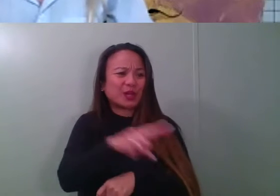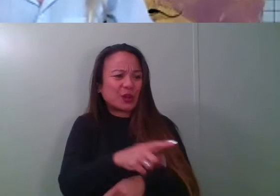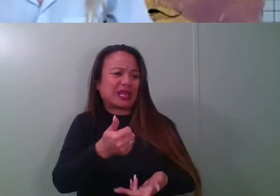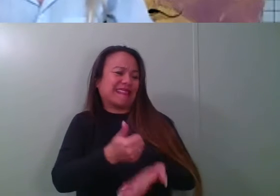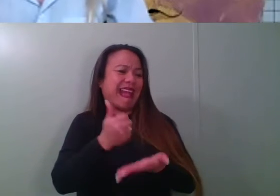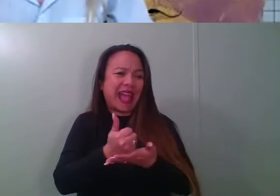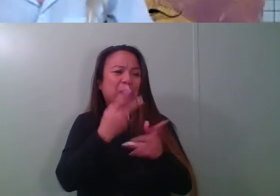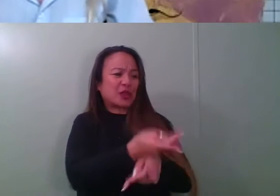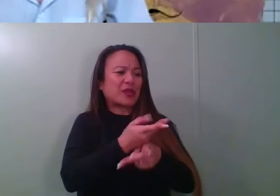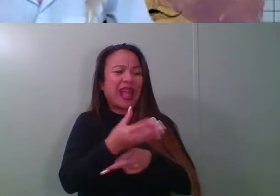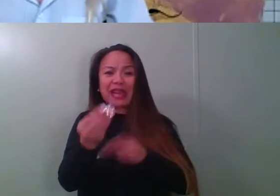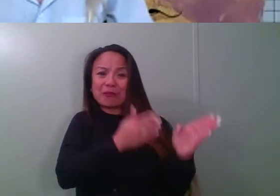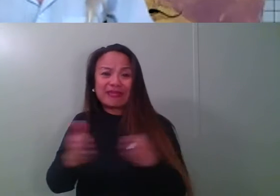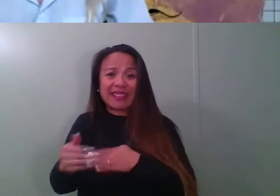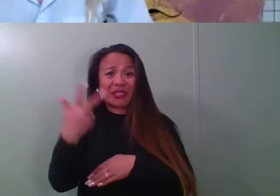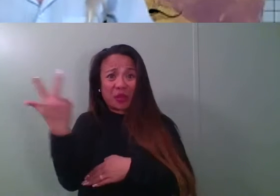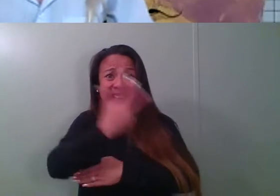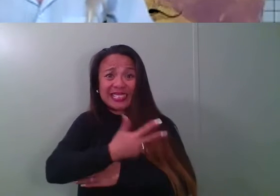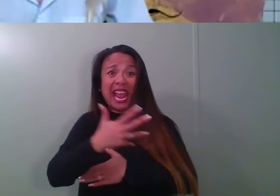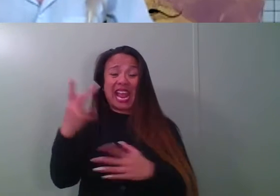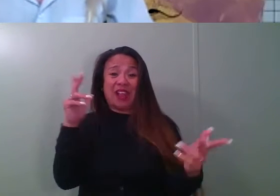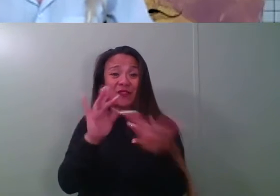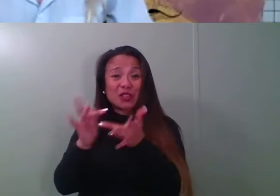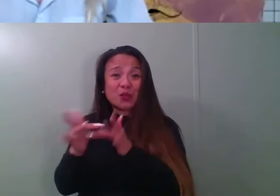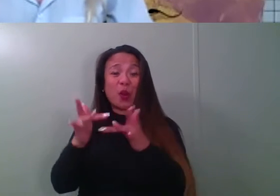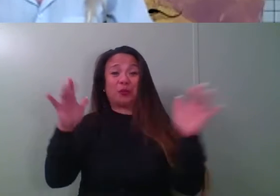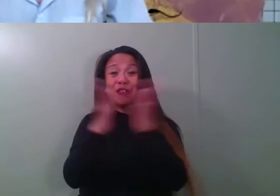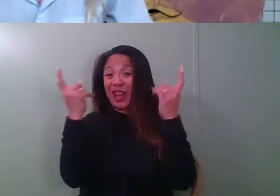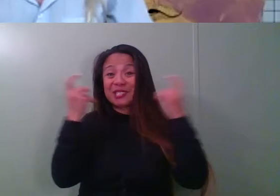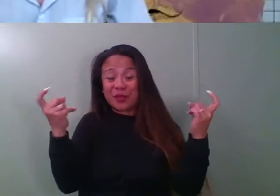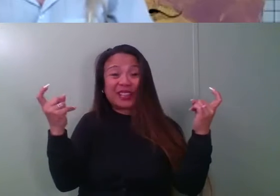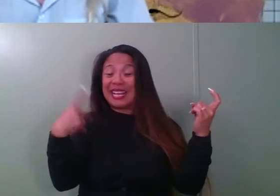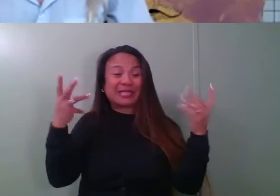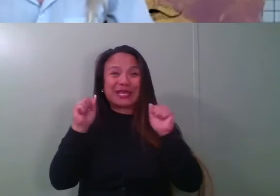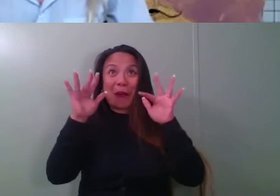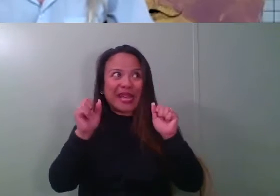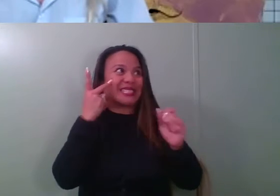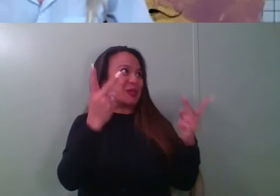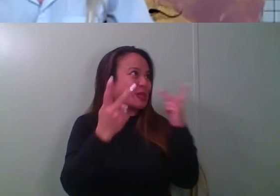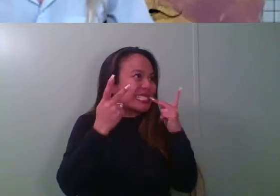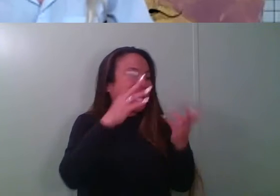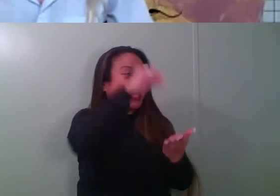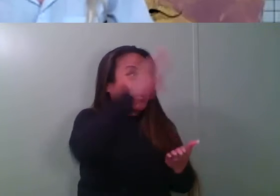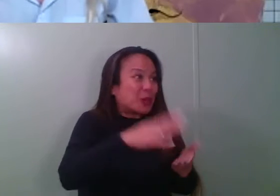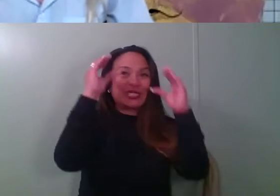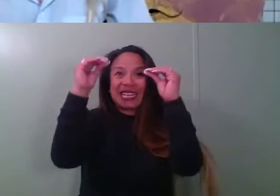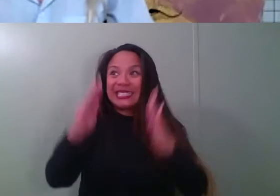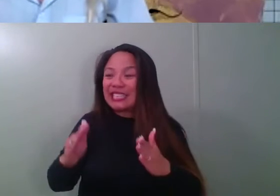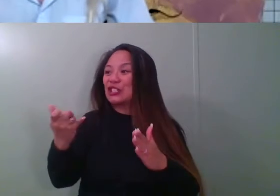work with all of you and to help curate and plan this 3-day virtual festival. It's really been amazing to